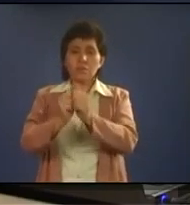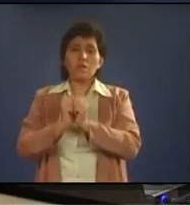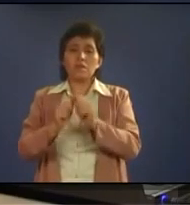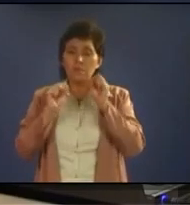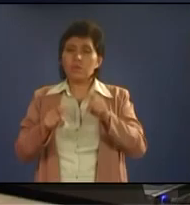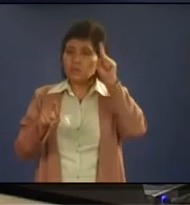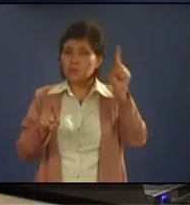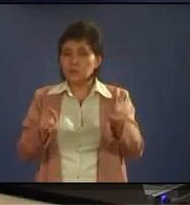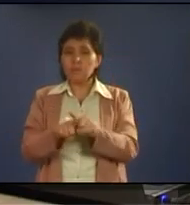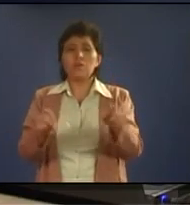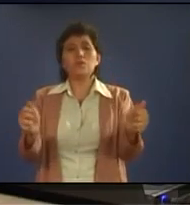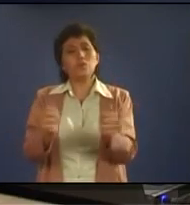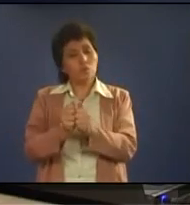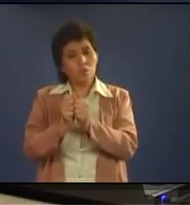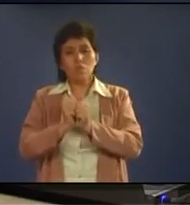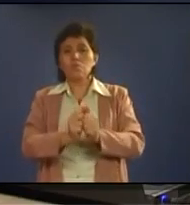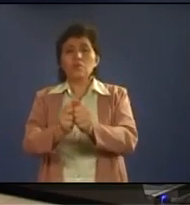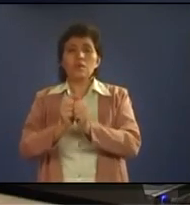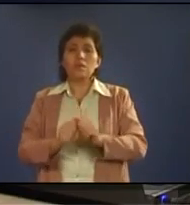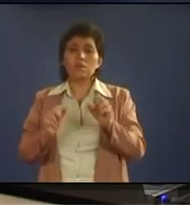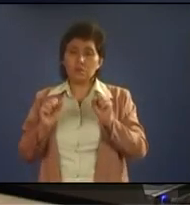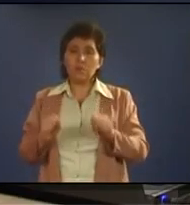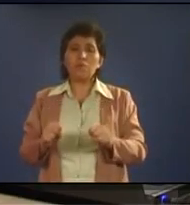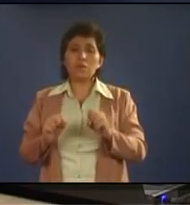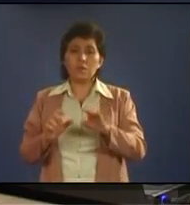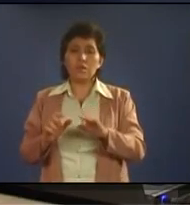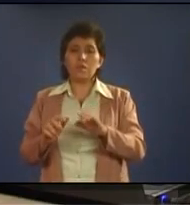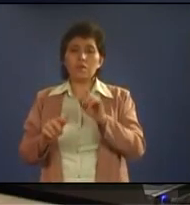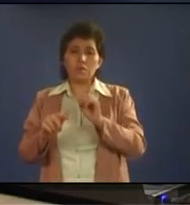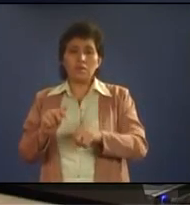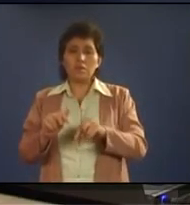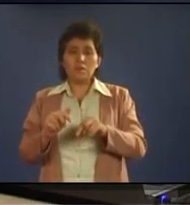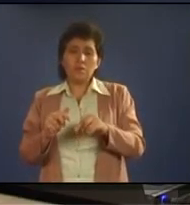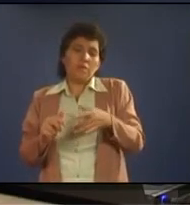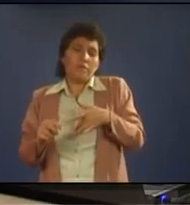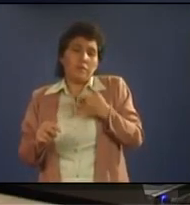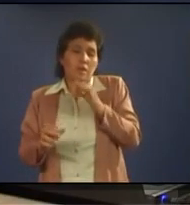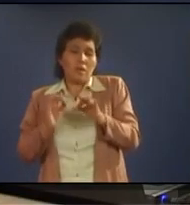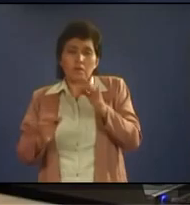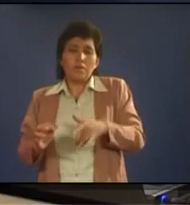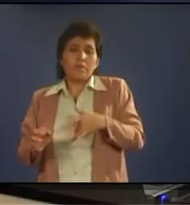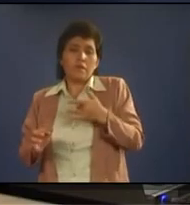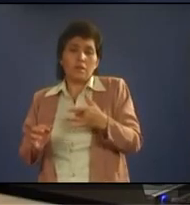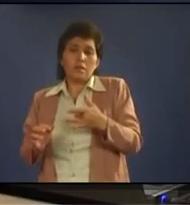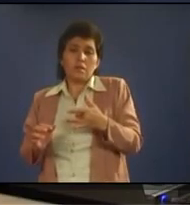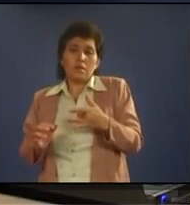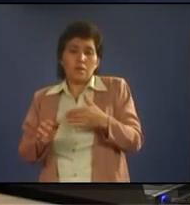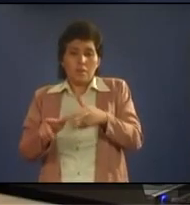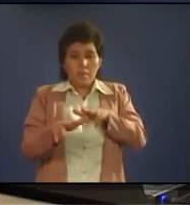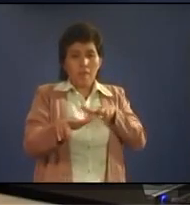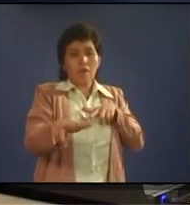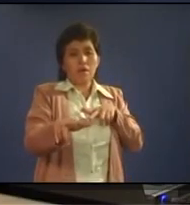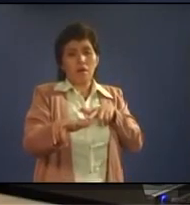Usain Bolt, okay, you wouldn't require someone else to run with you. But if you are someone living in